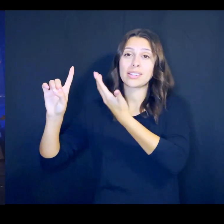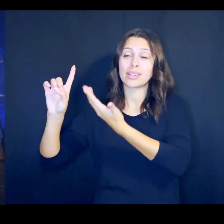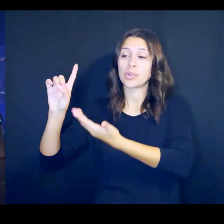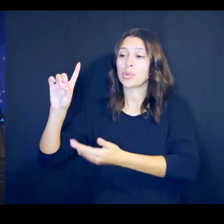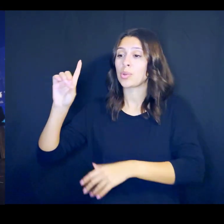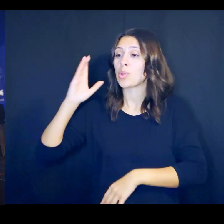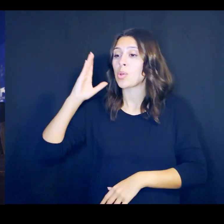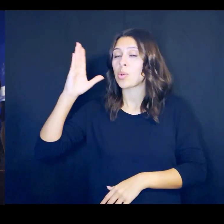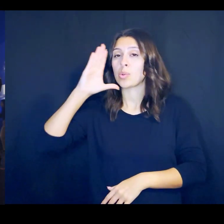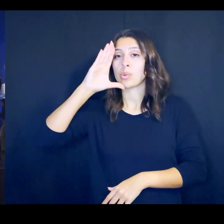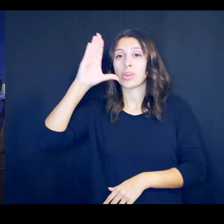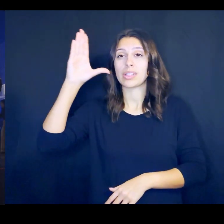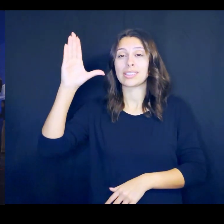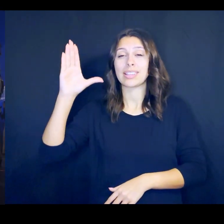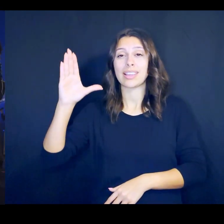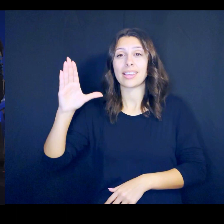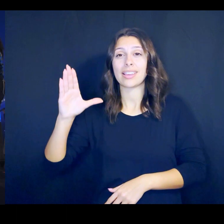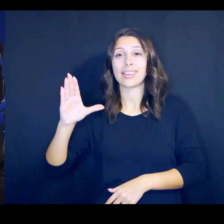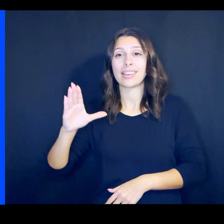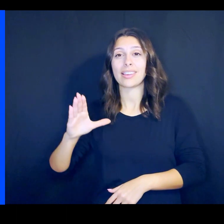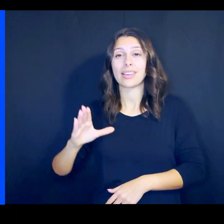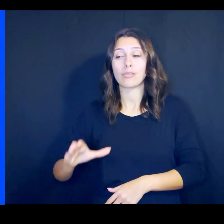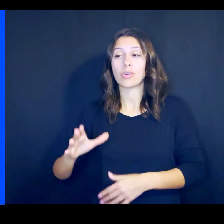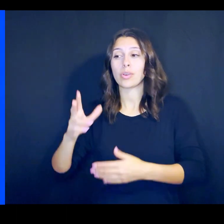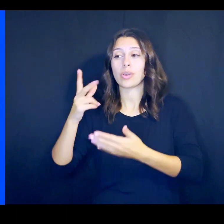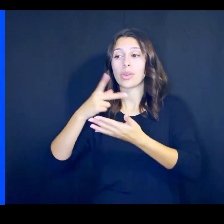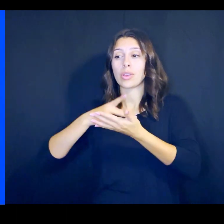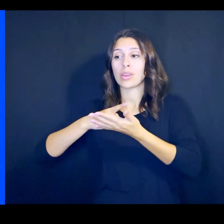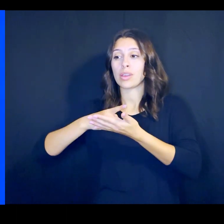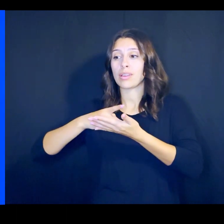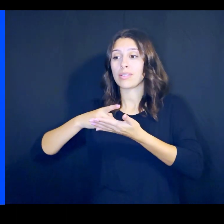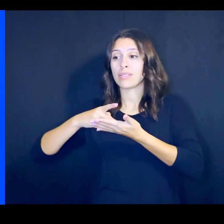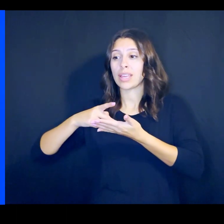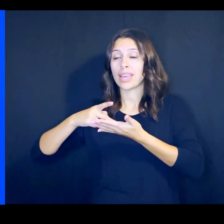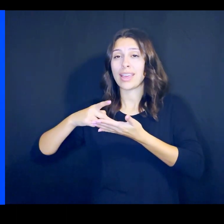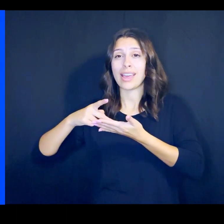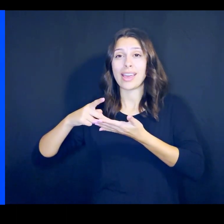Savior, the one who will never fail.